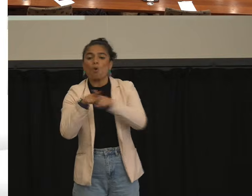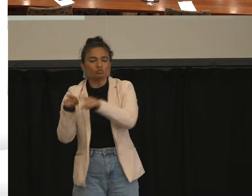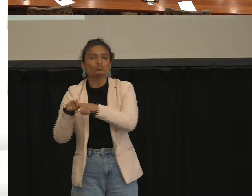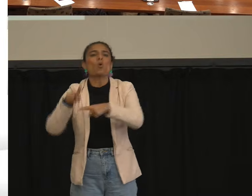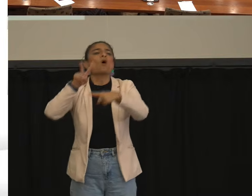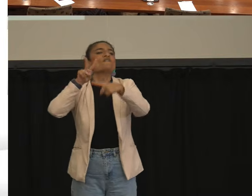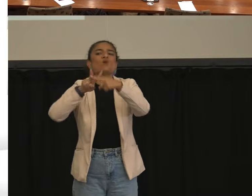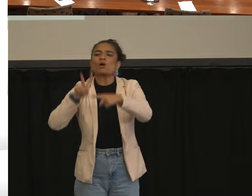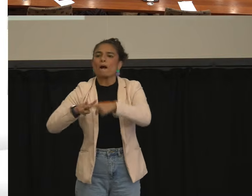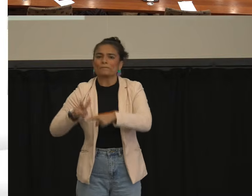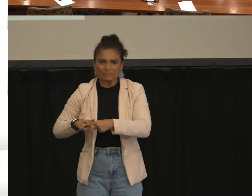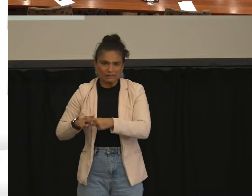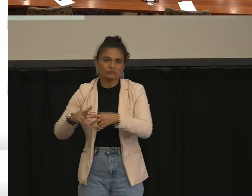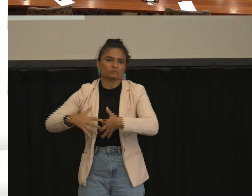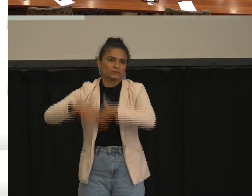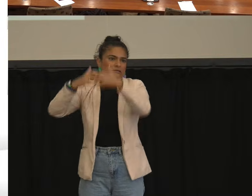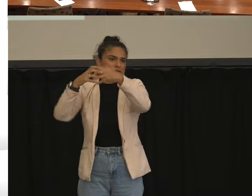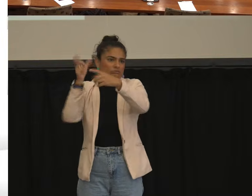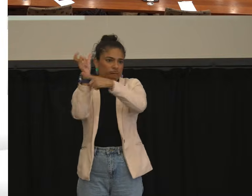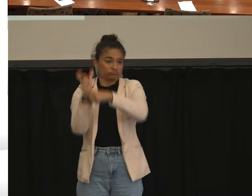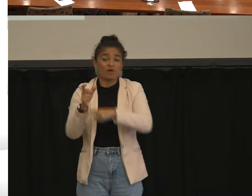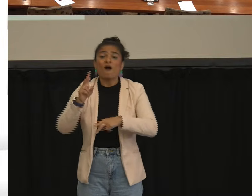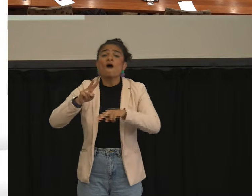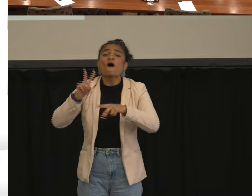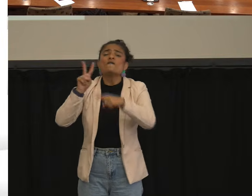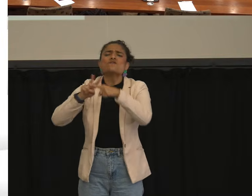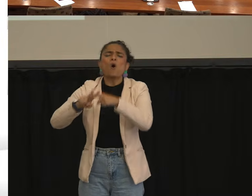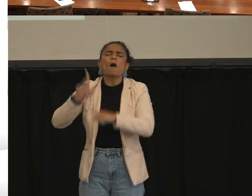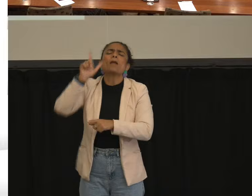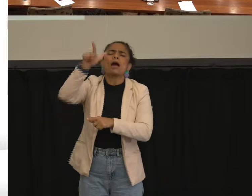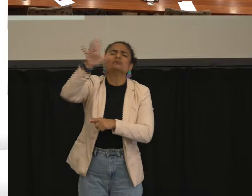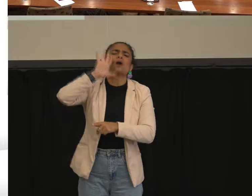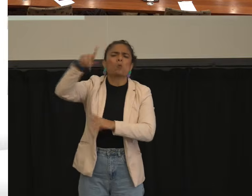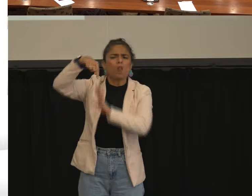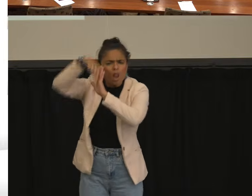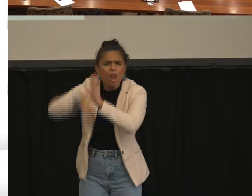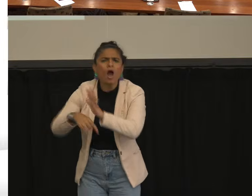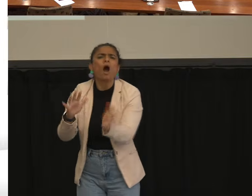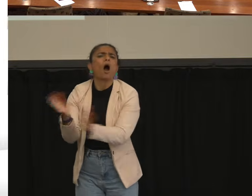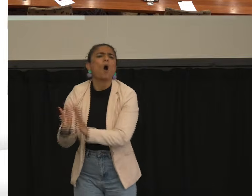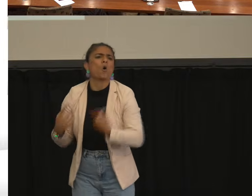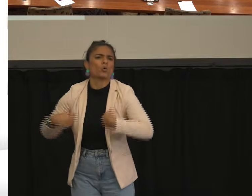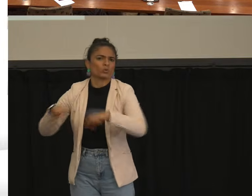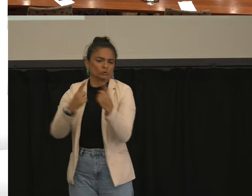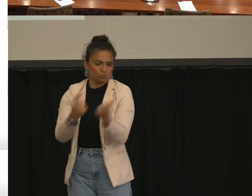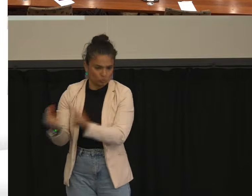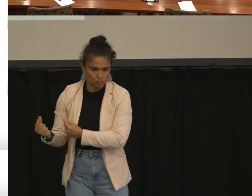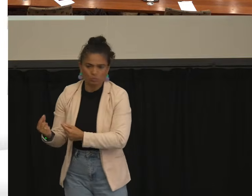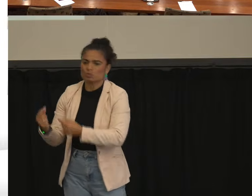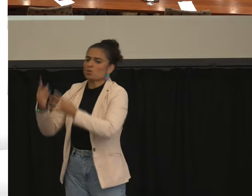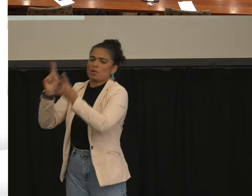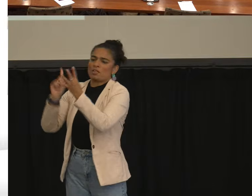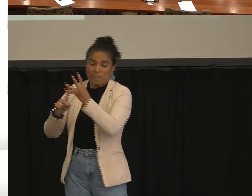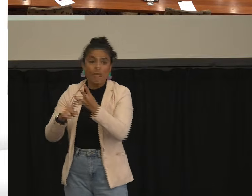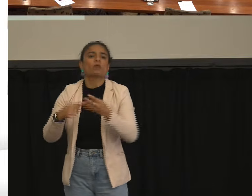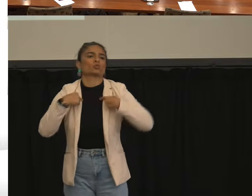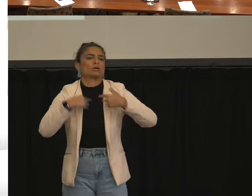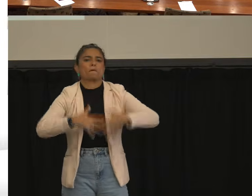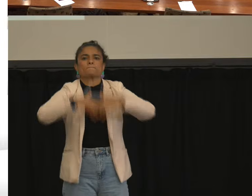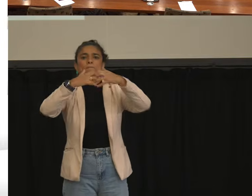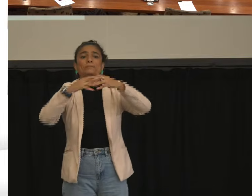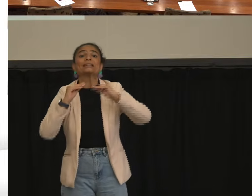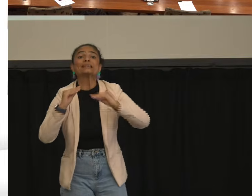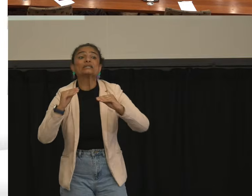to the schools. We also have a vocab list that we've set up. The vocabulary list, I will explain later in detail how we